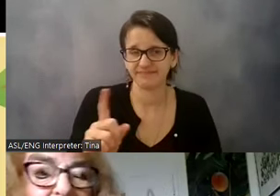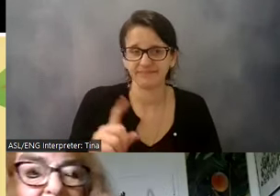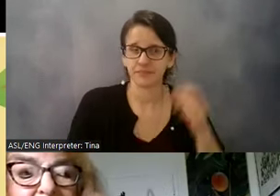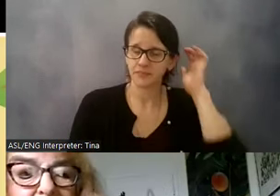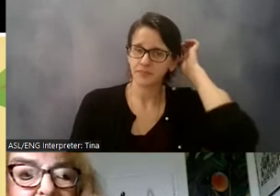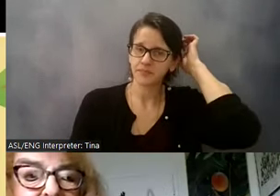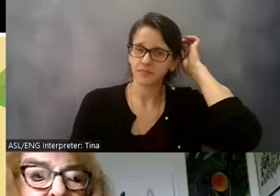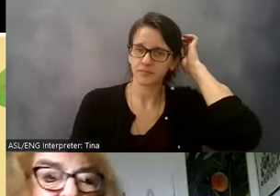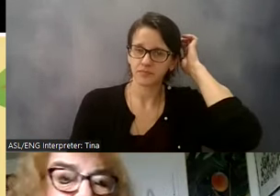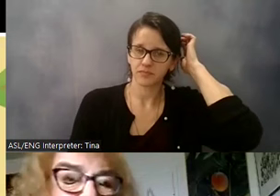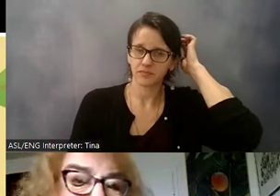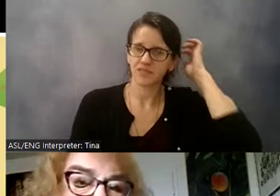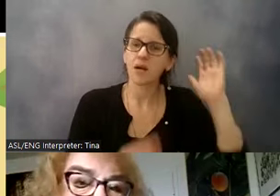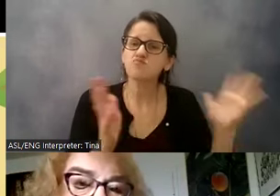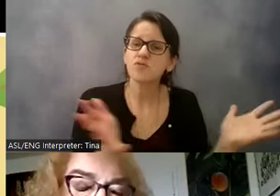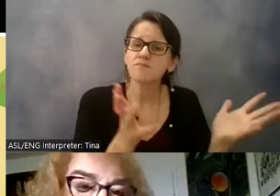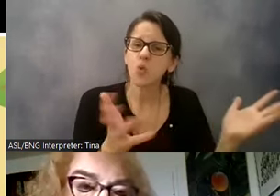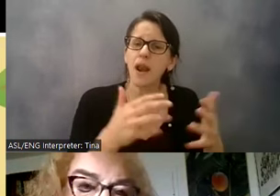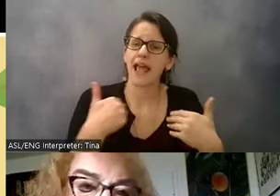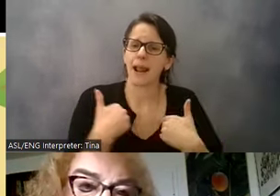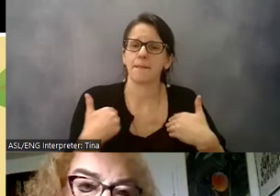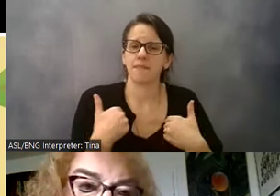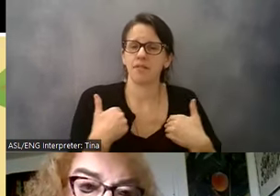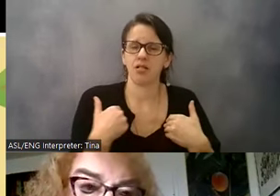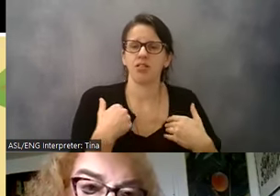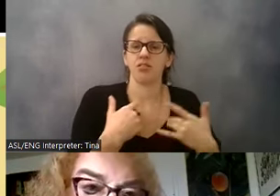promote animal integration, and